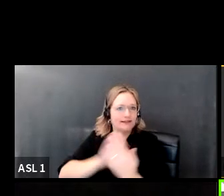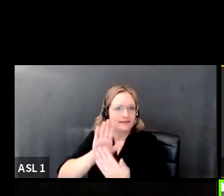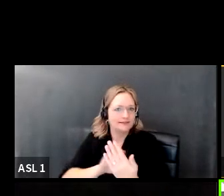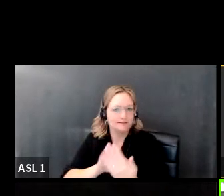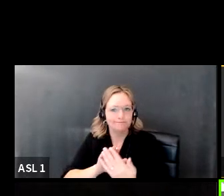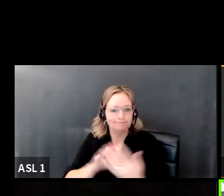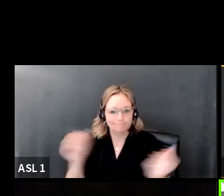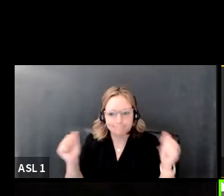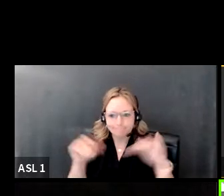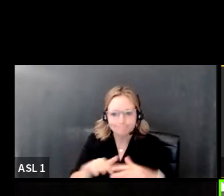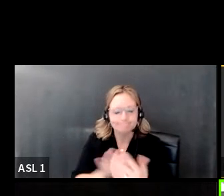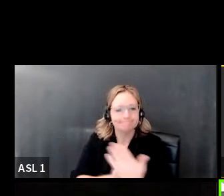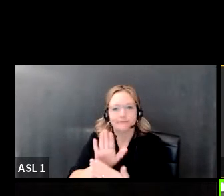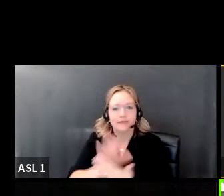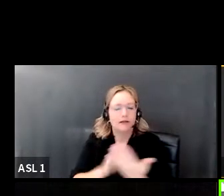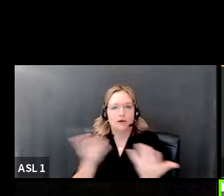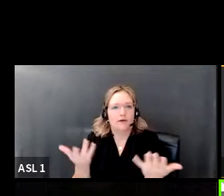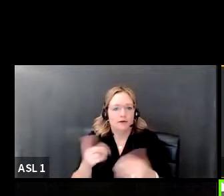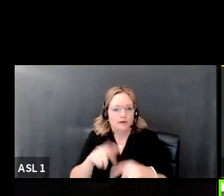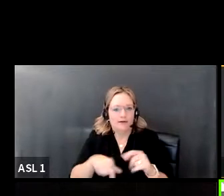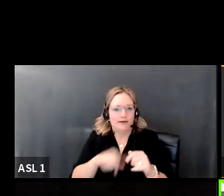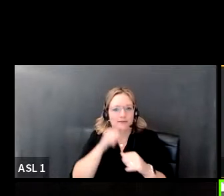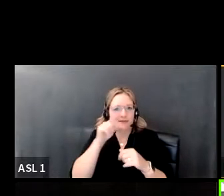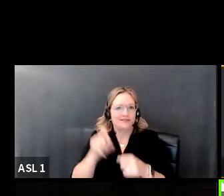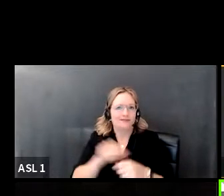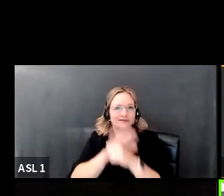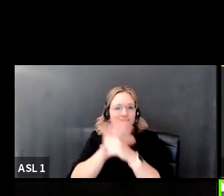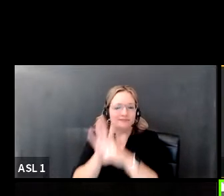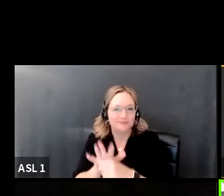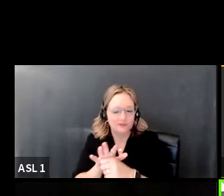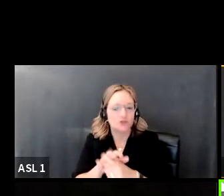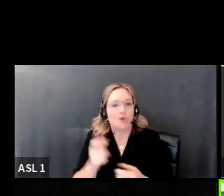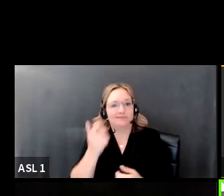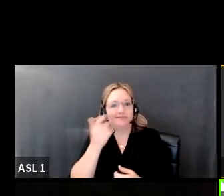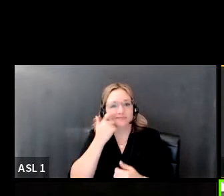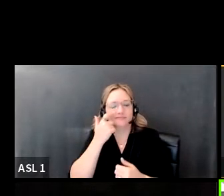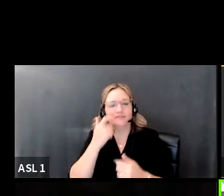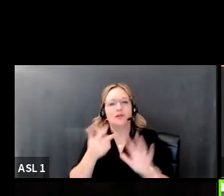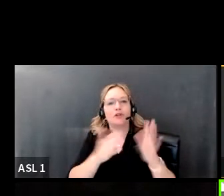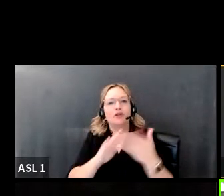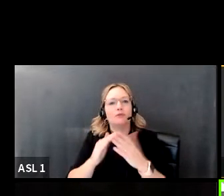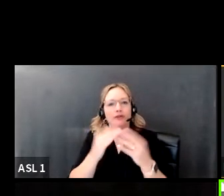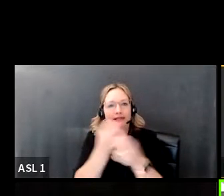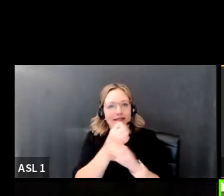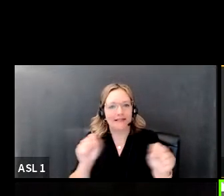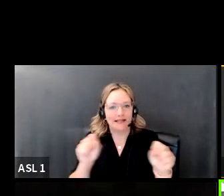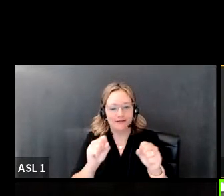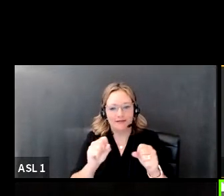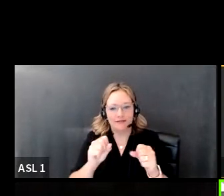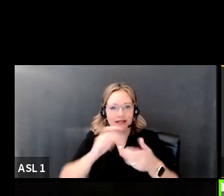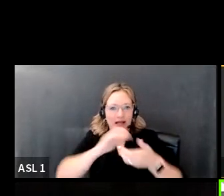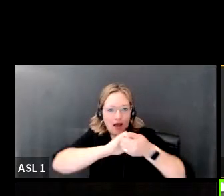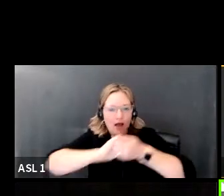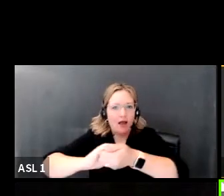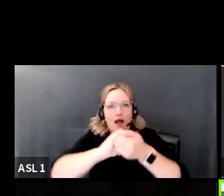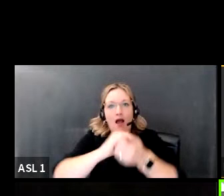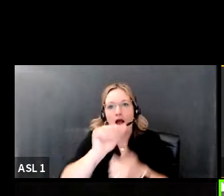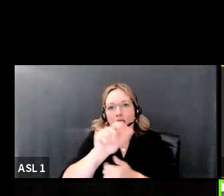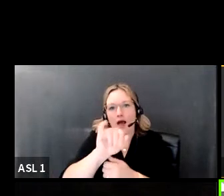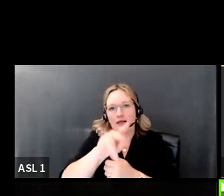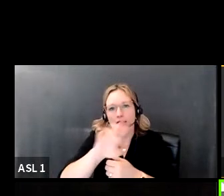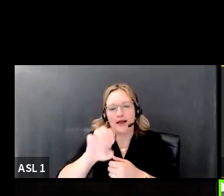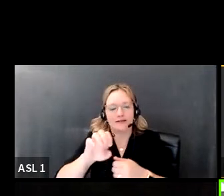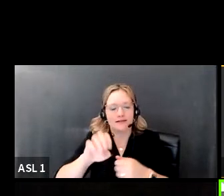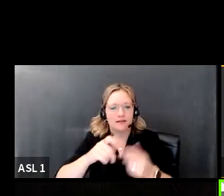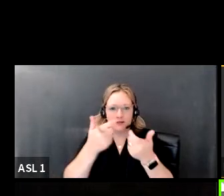apply for this year going forward we have recently engaged the community safety knowledge alliance which is the predominant think tank in